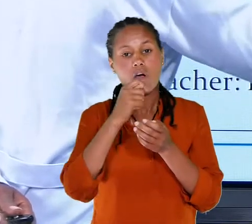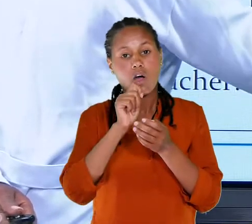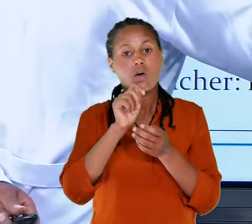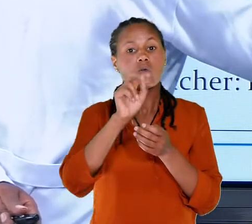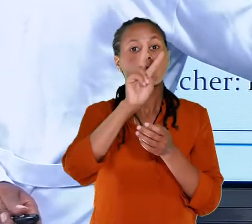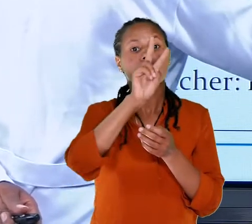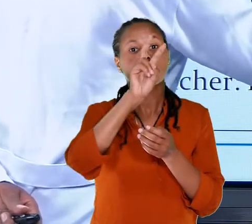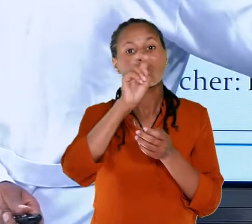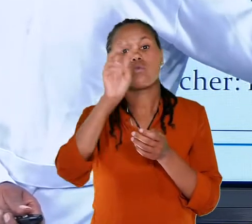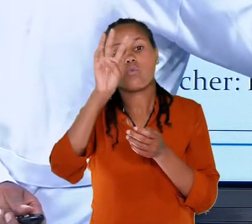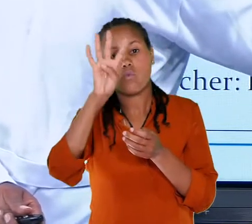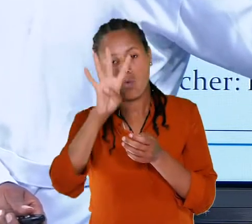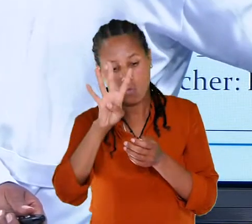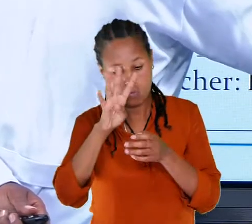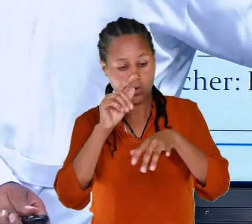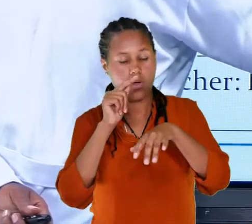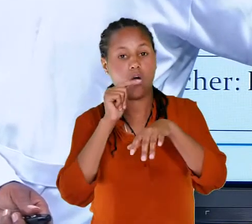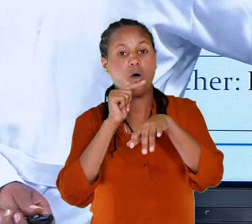24 hours.